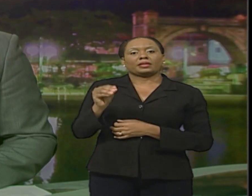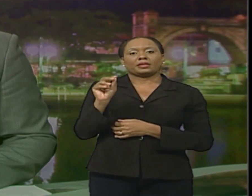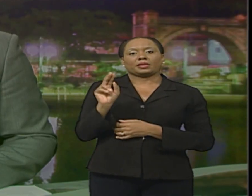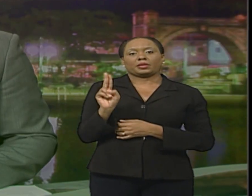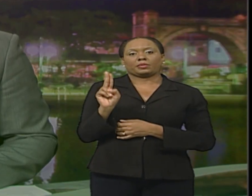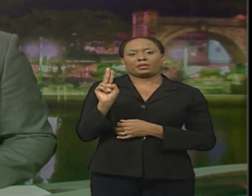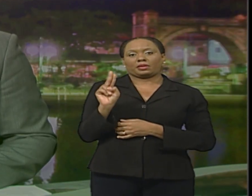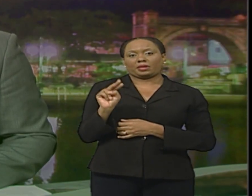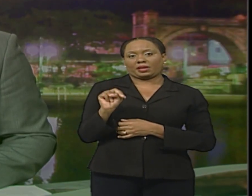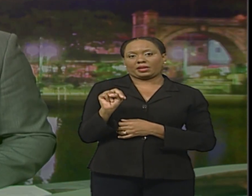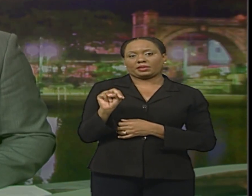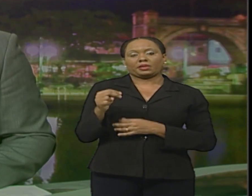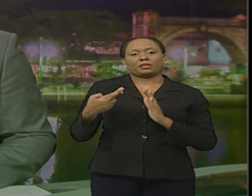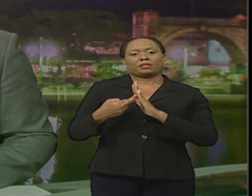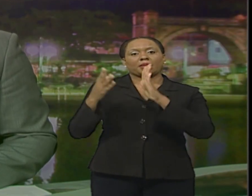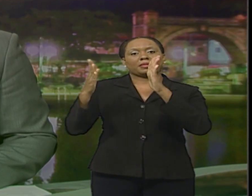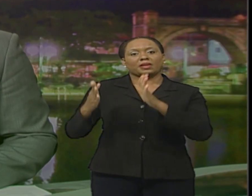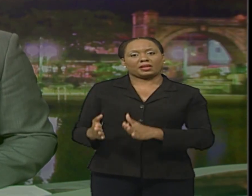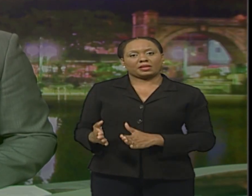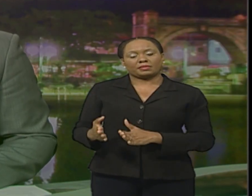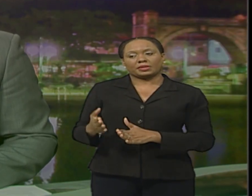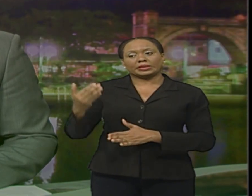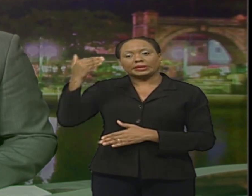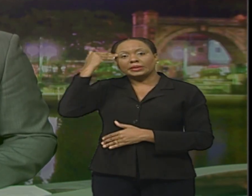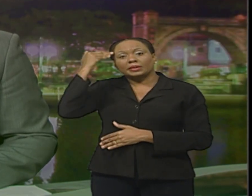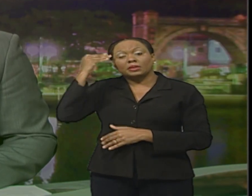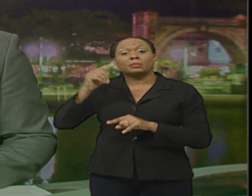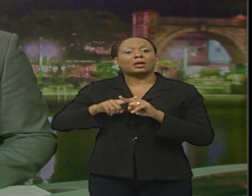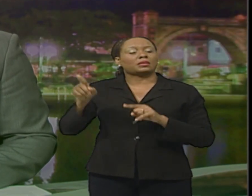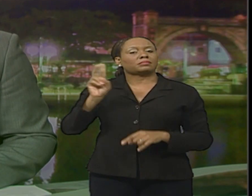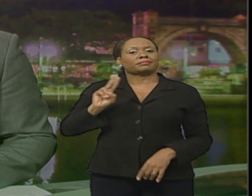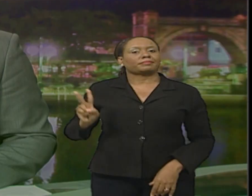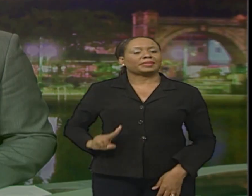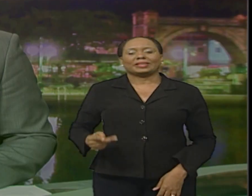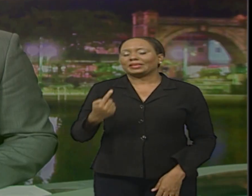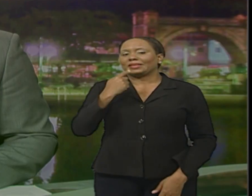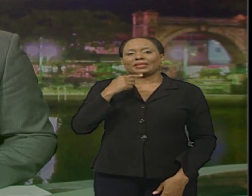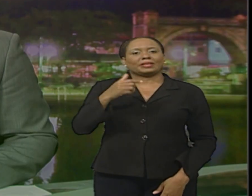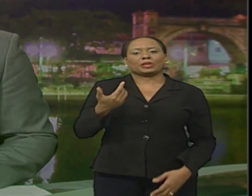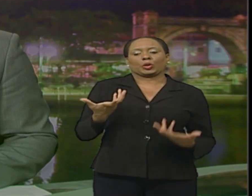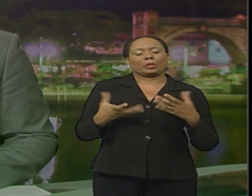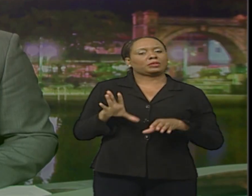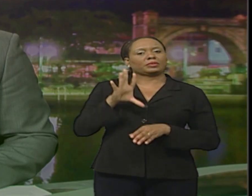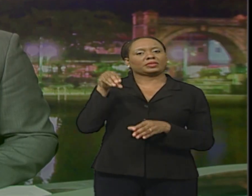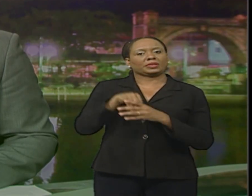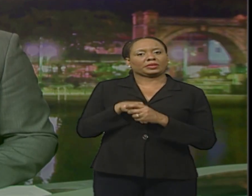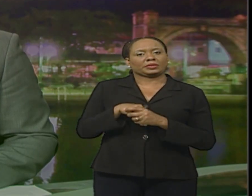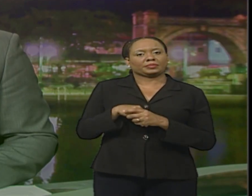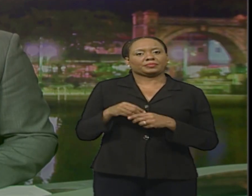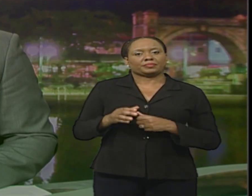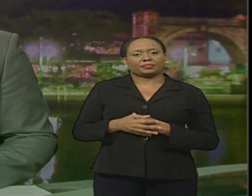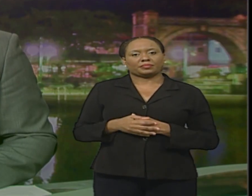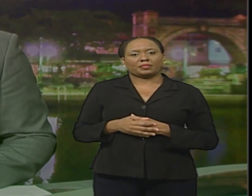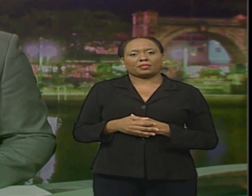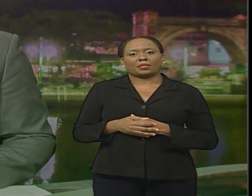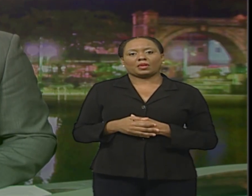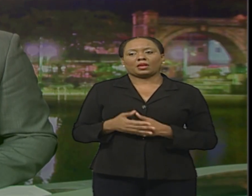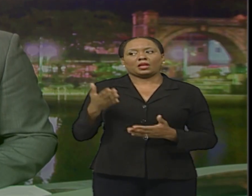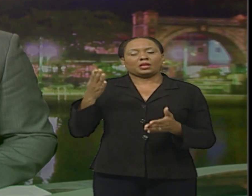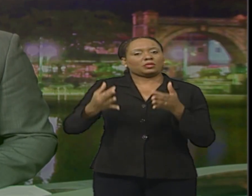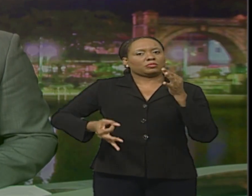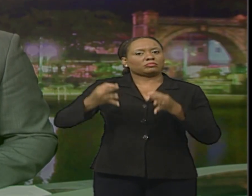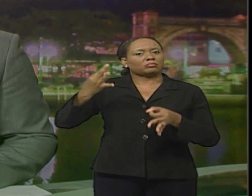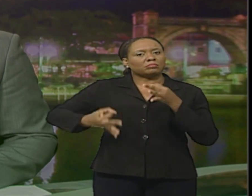Secretary General Antonio Guterres. However, Venezuela had objected to that move. It says the court manifestly lacks